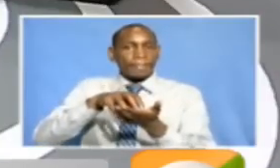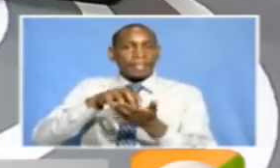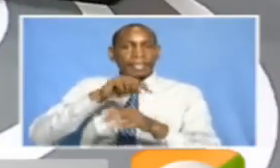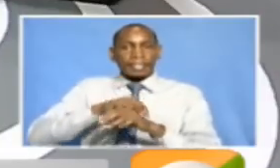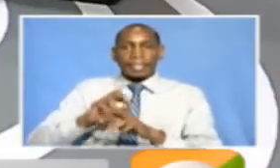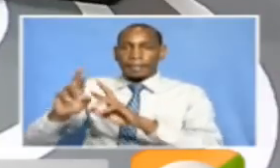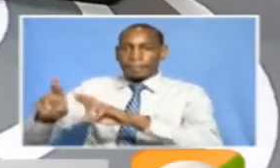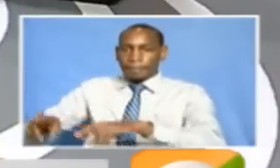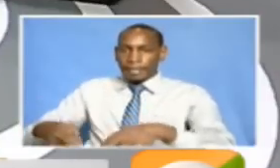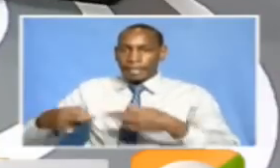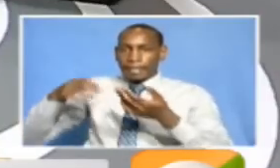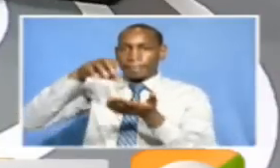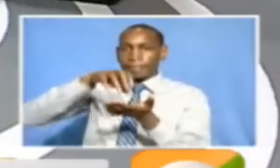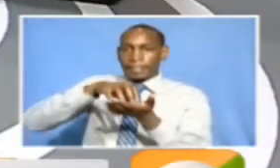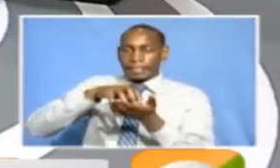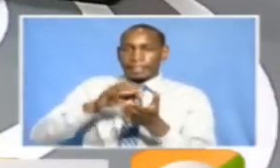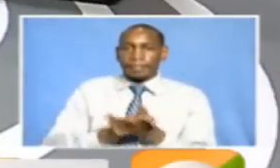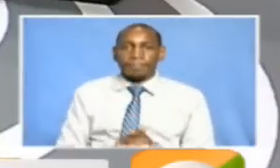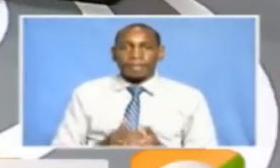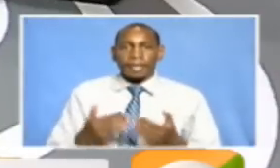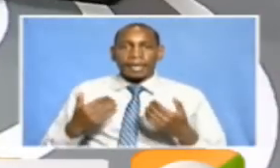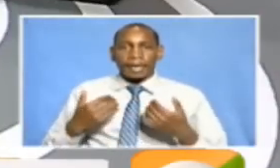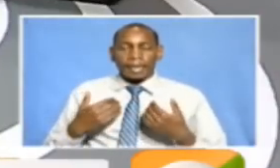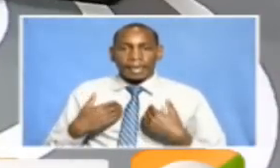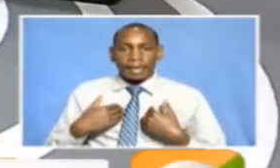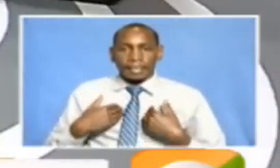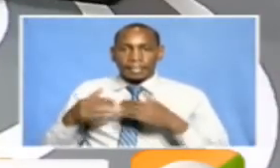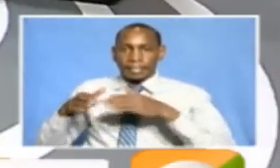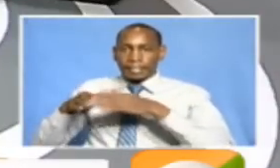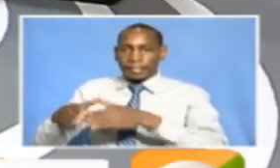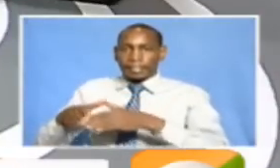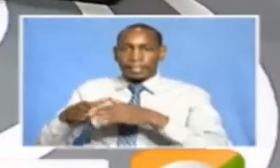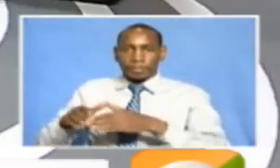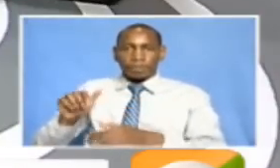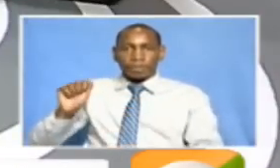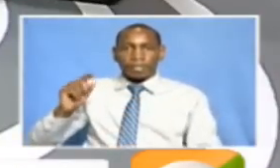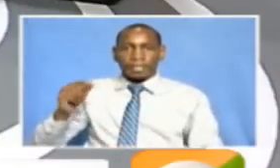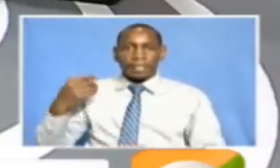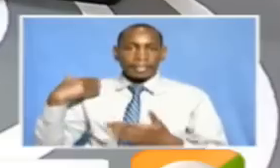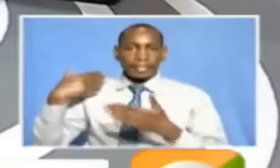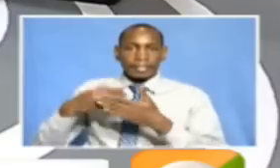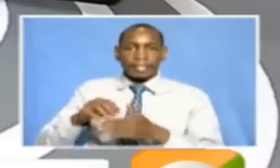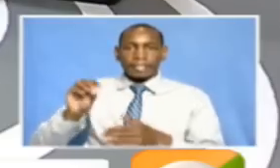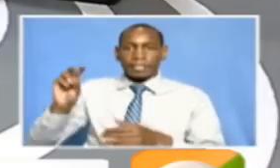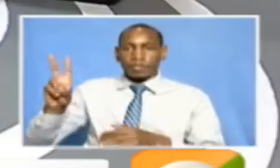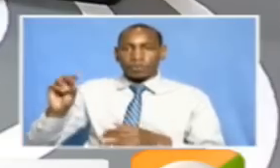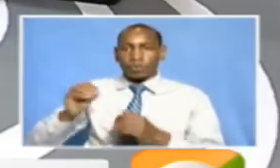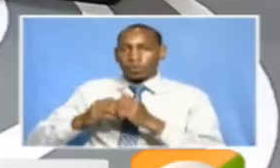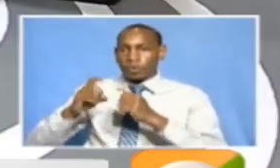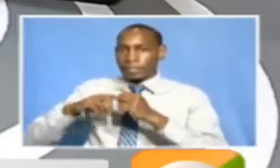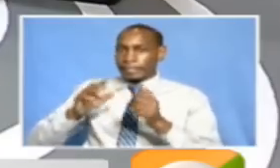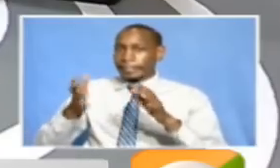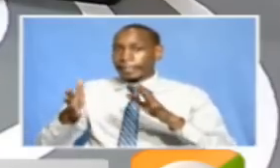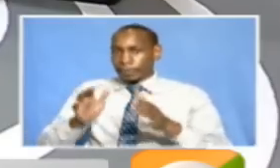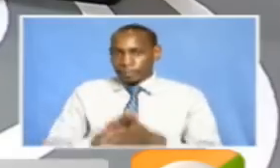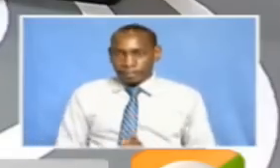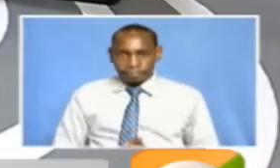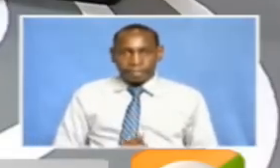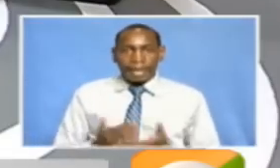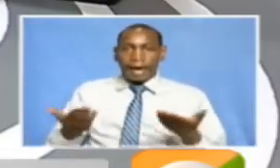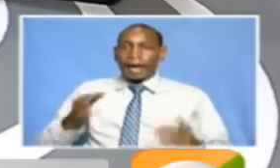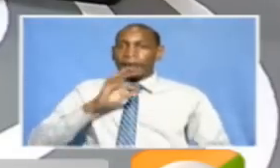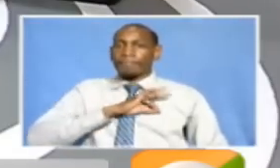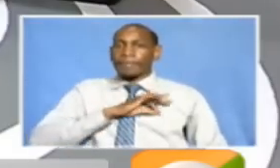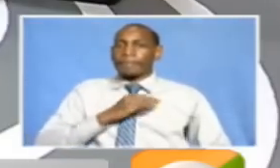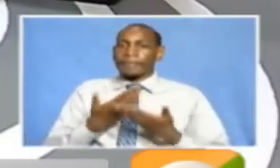cases now? Of course, we've had the Sexual Offences Act in place since 2006, I believe. Has it yielded the fruits